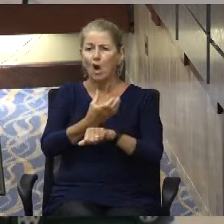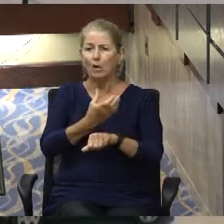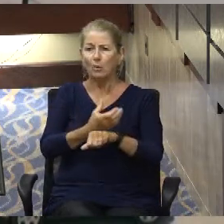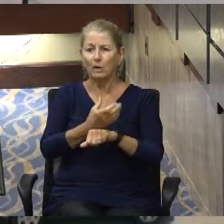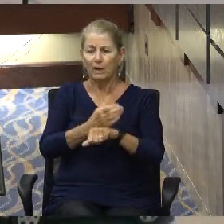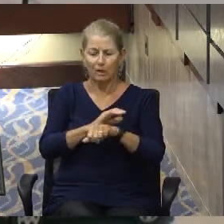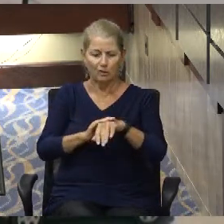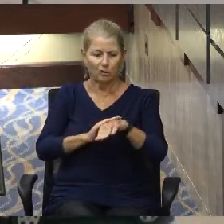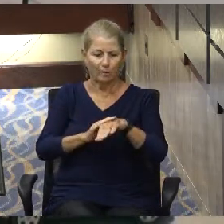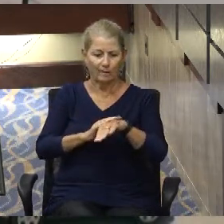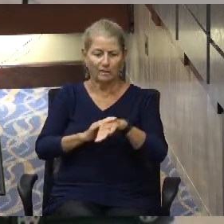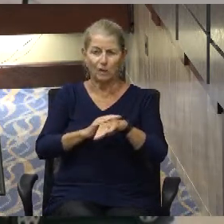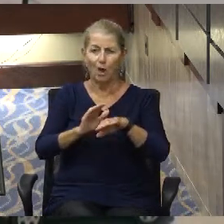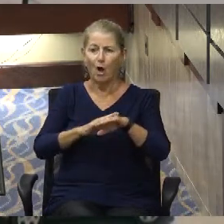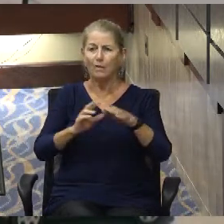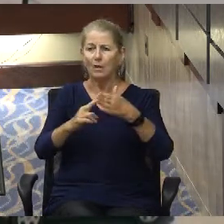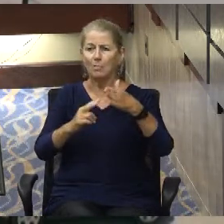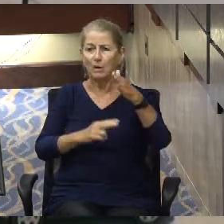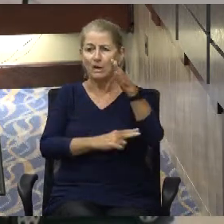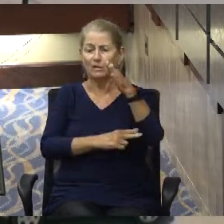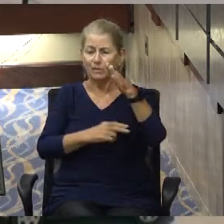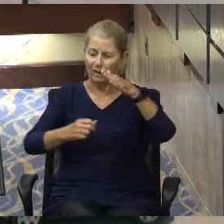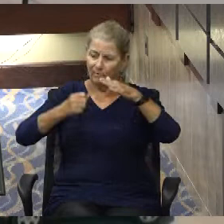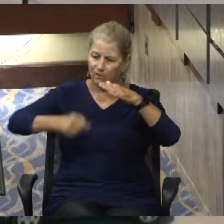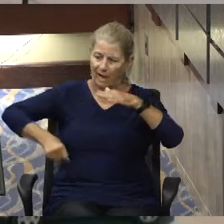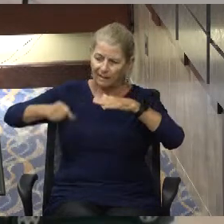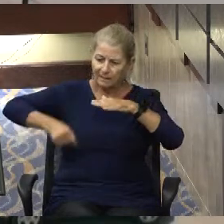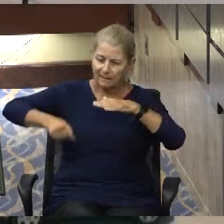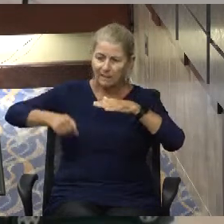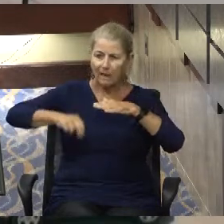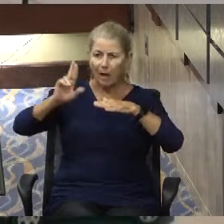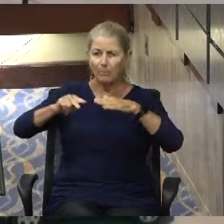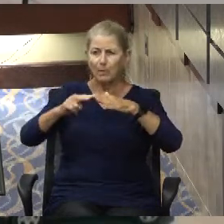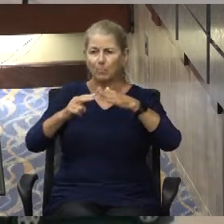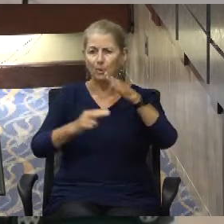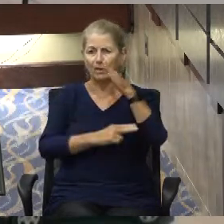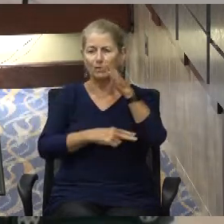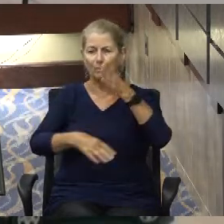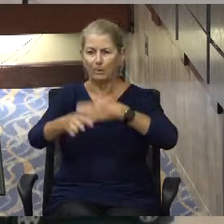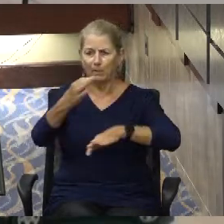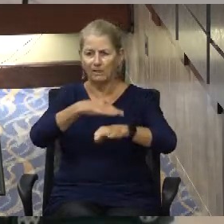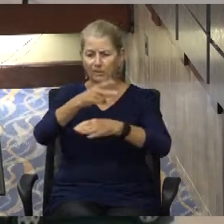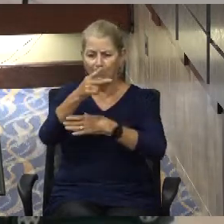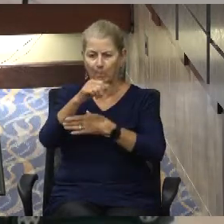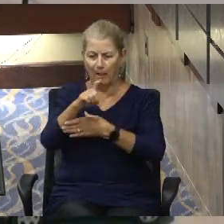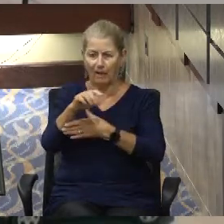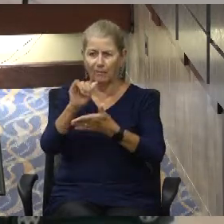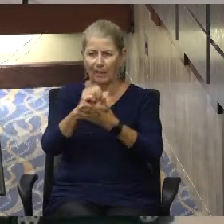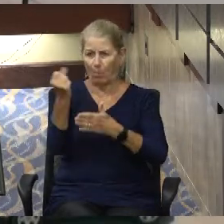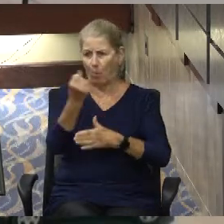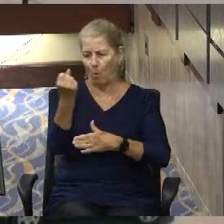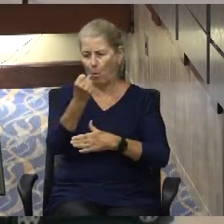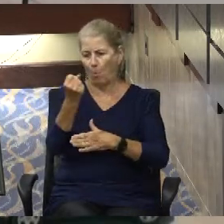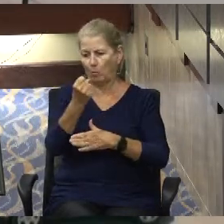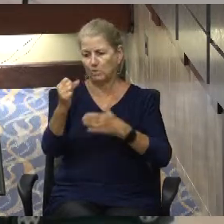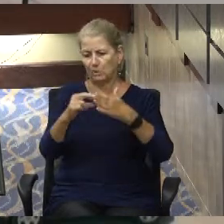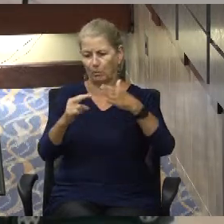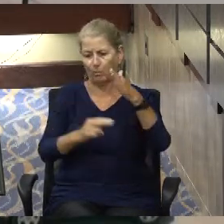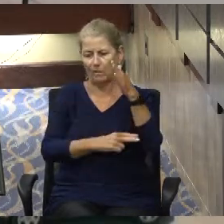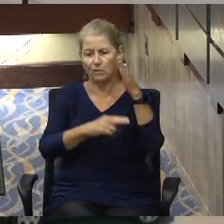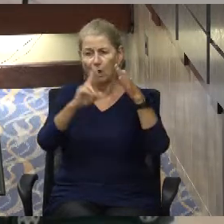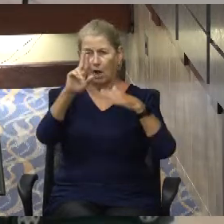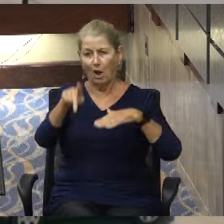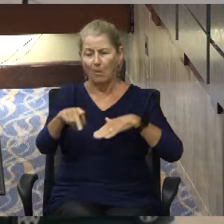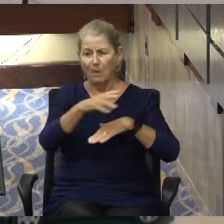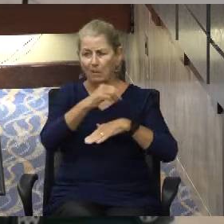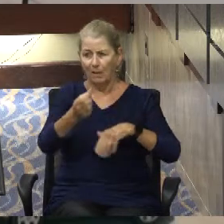They've already actually jacked up the bridge and replaced the bearing pads underneath that are holding the bridge up. And then they